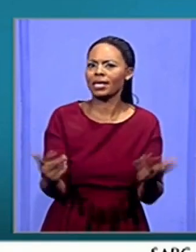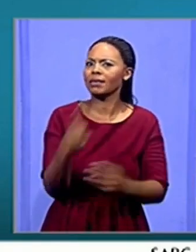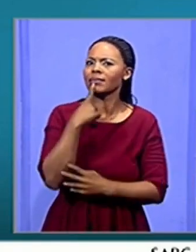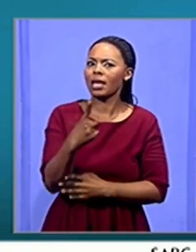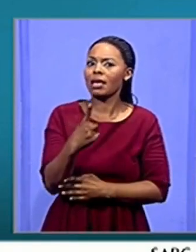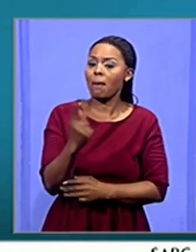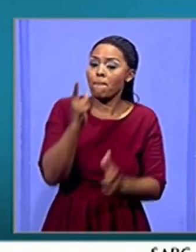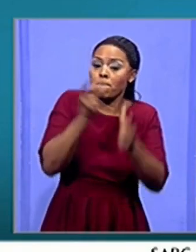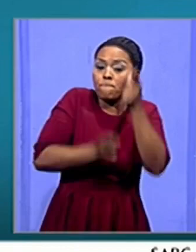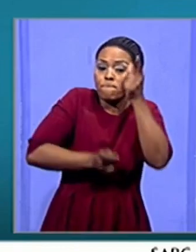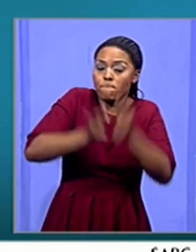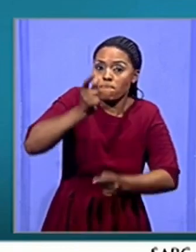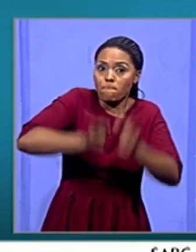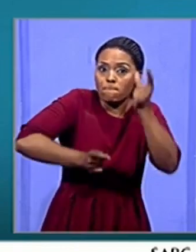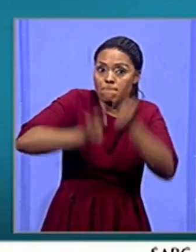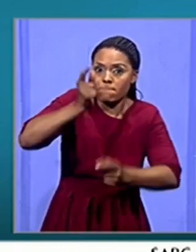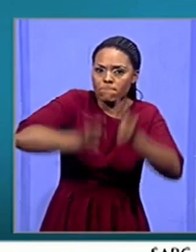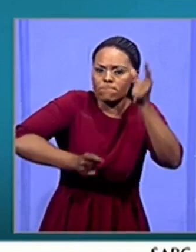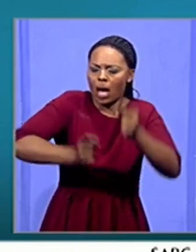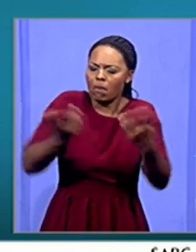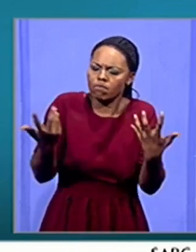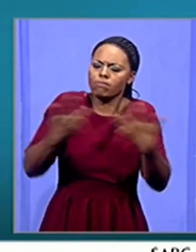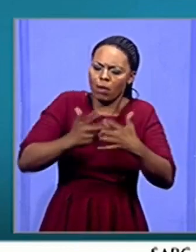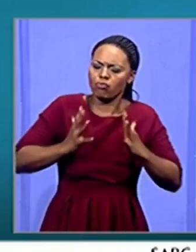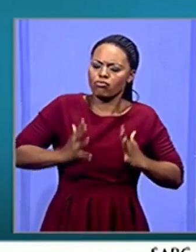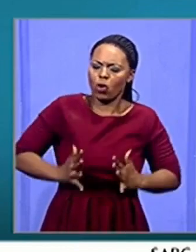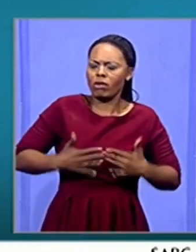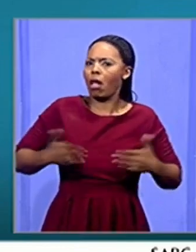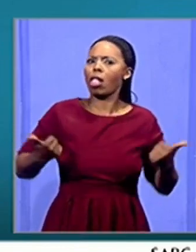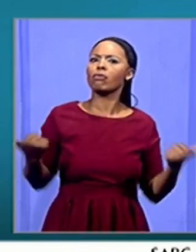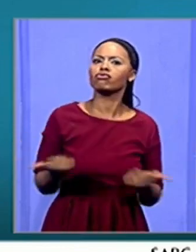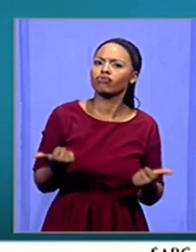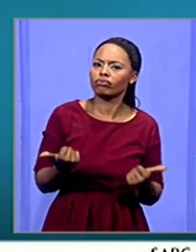maswi a yona a loketše mmele wa motho.